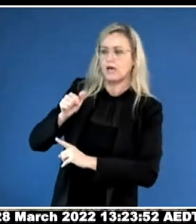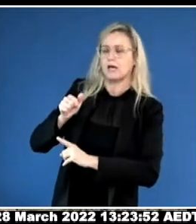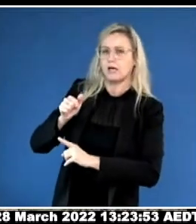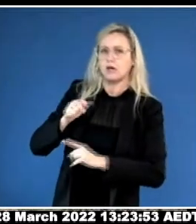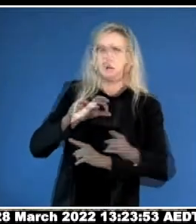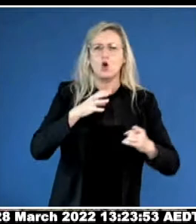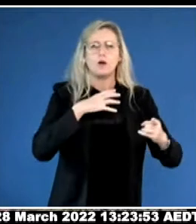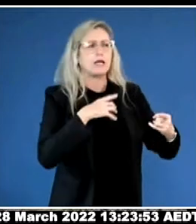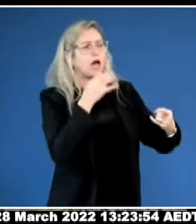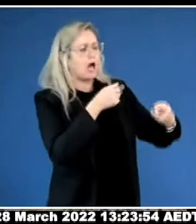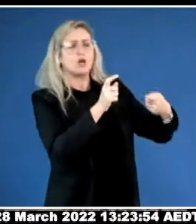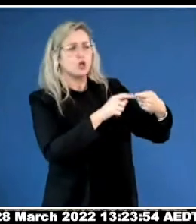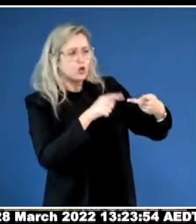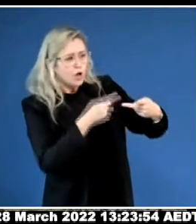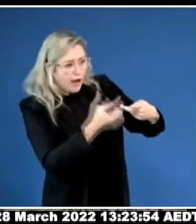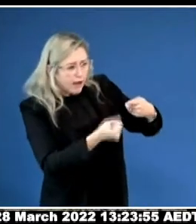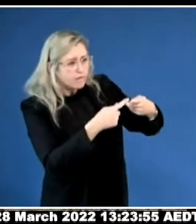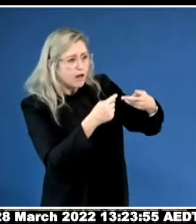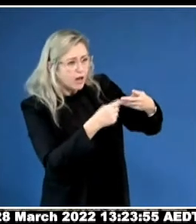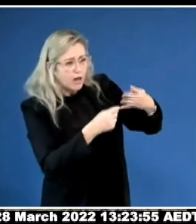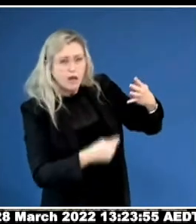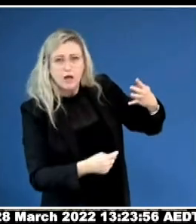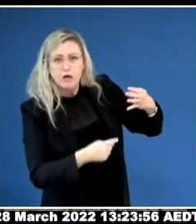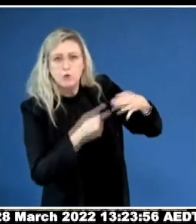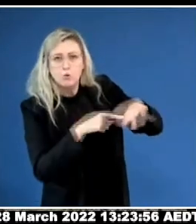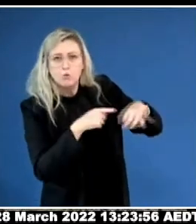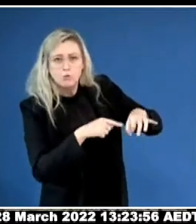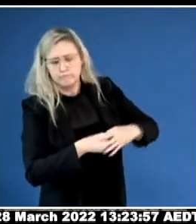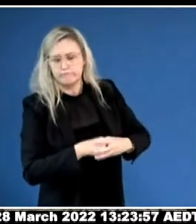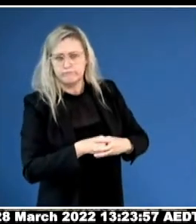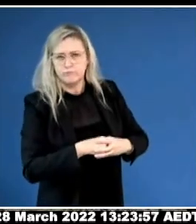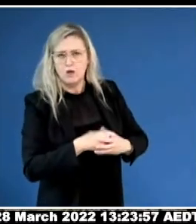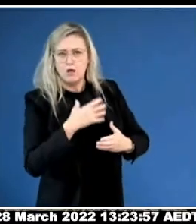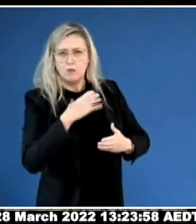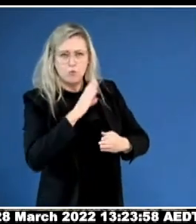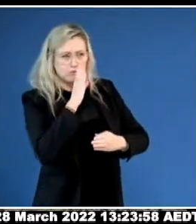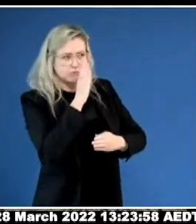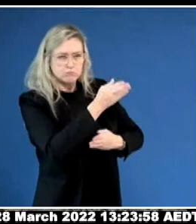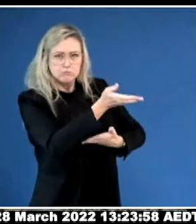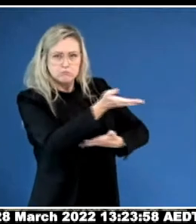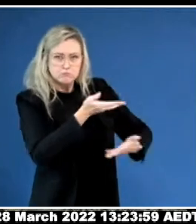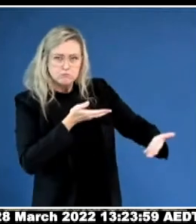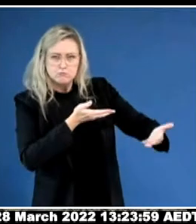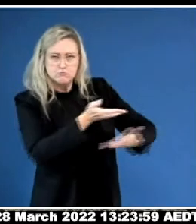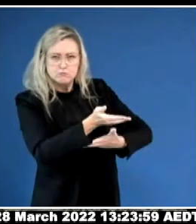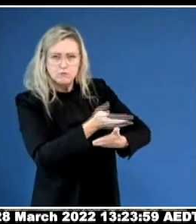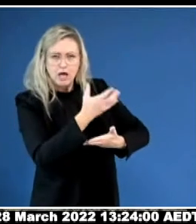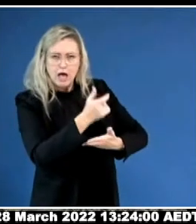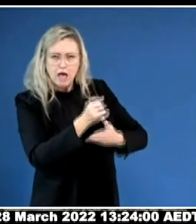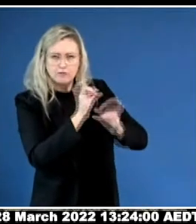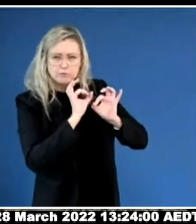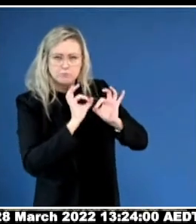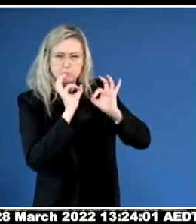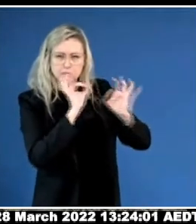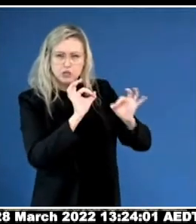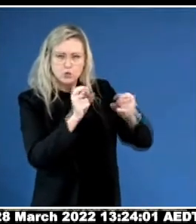you experience this? Do you experience this? It's having a conversation with the person with key kind of questions where you're attuned to what are the high-risk